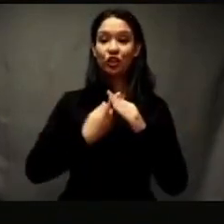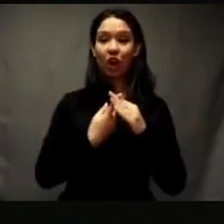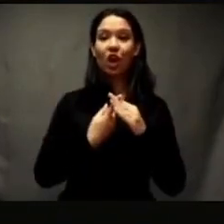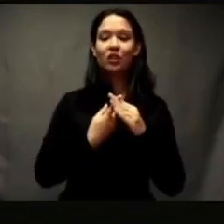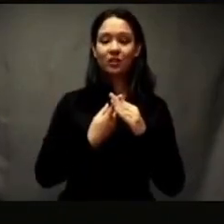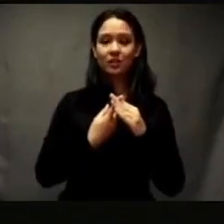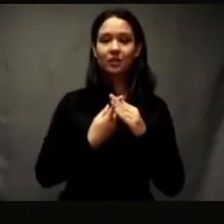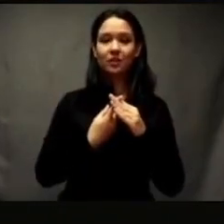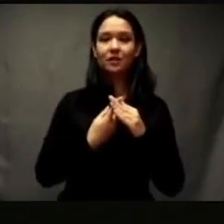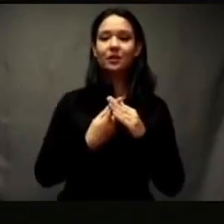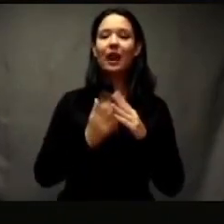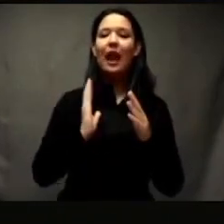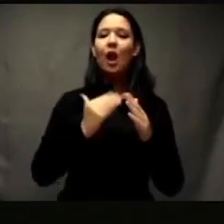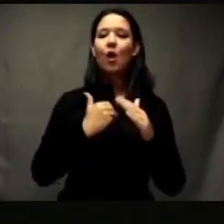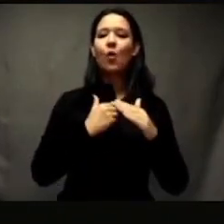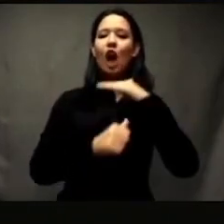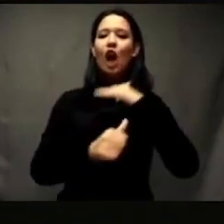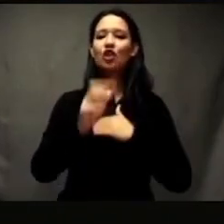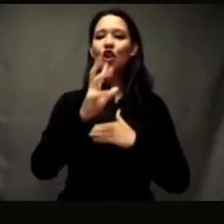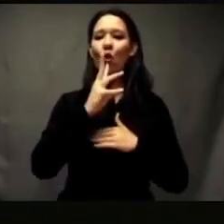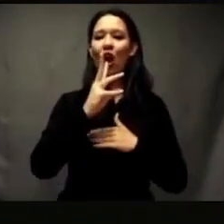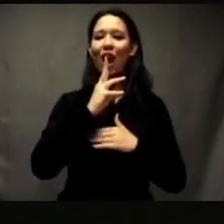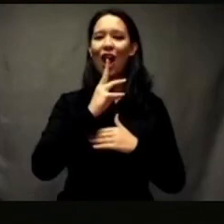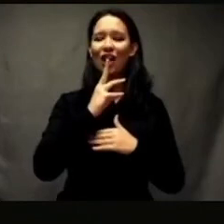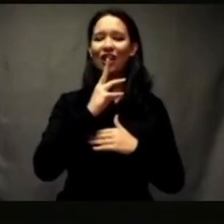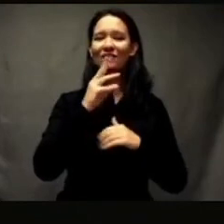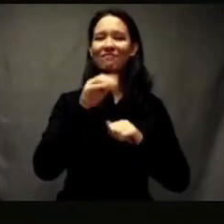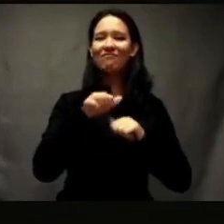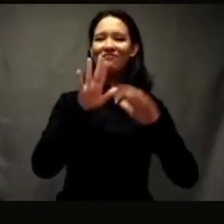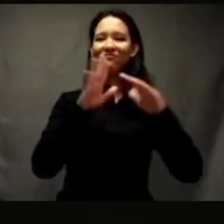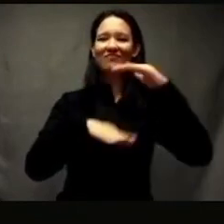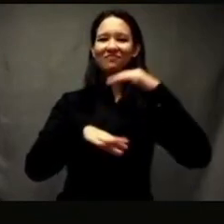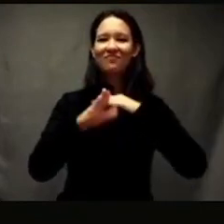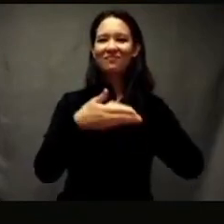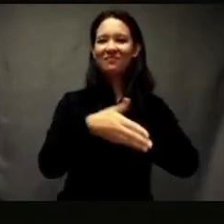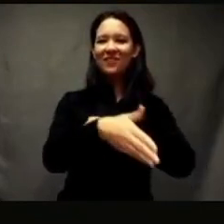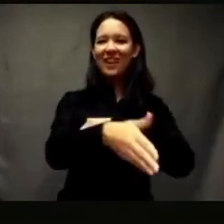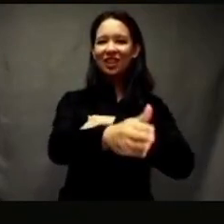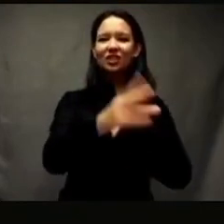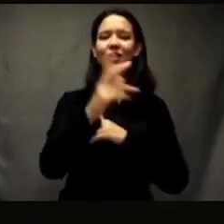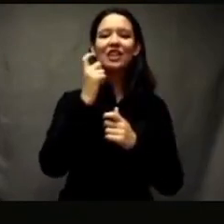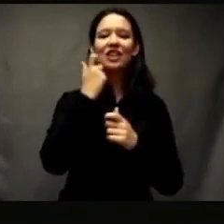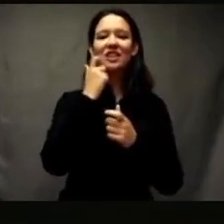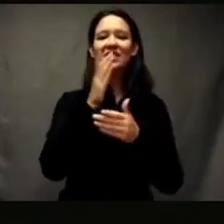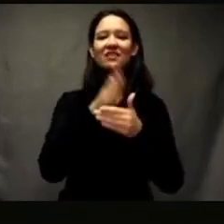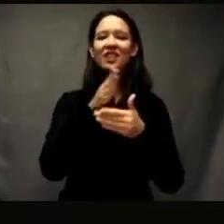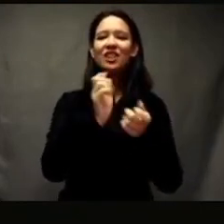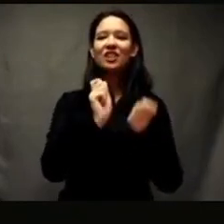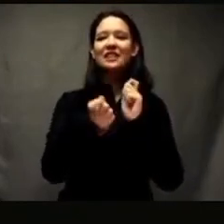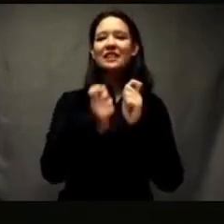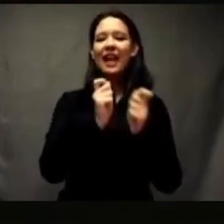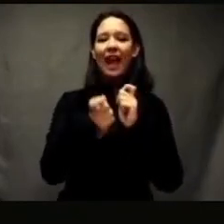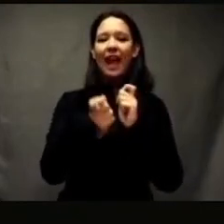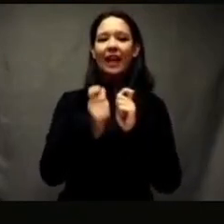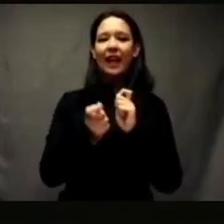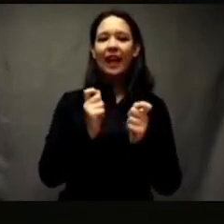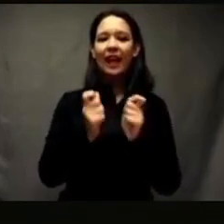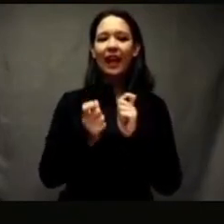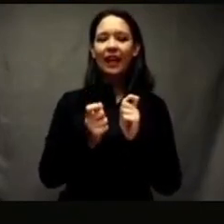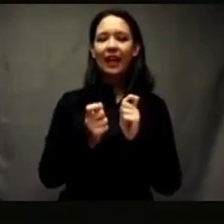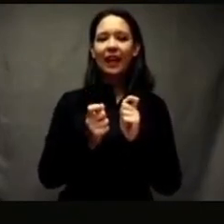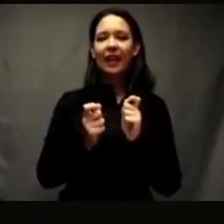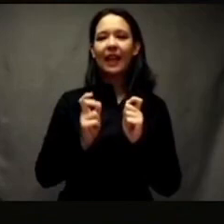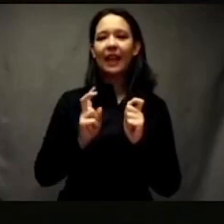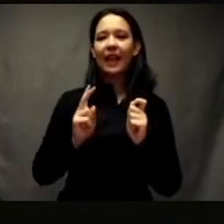our underwater backdrop, and I just finished customizing or editing the